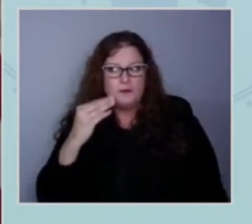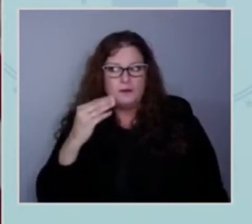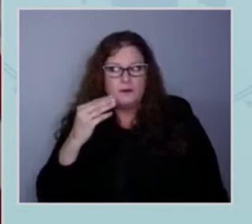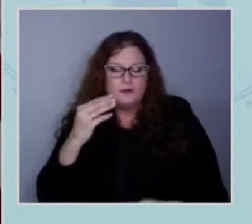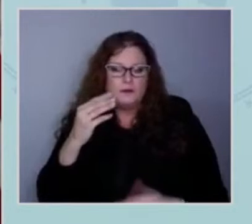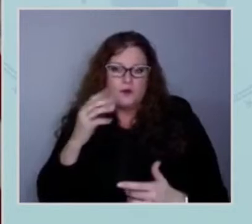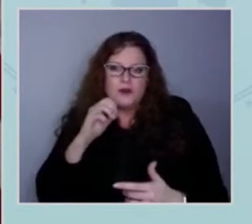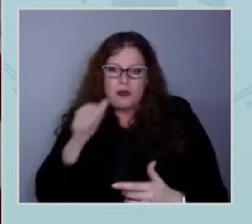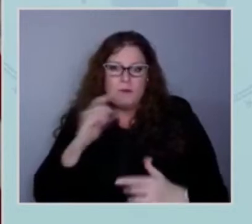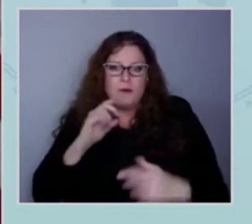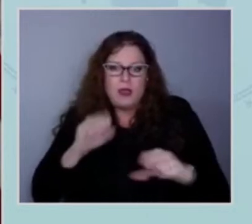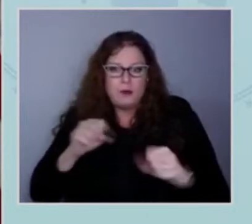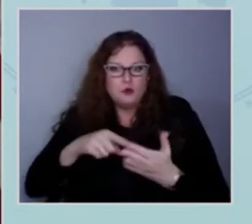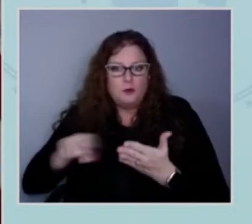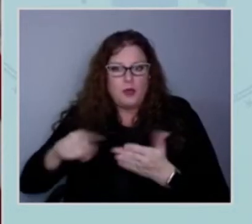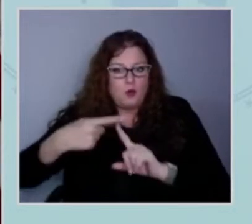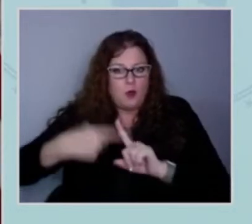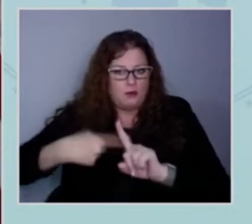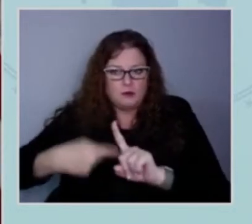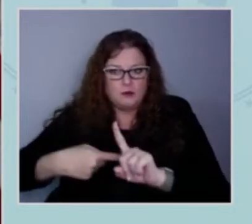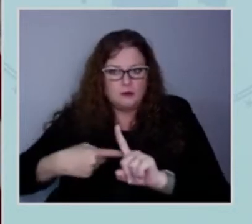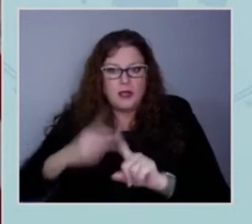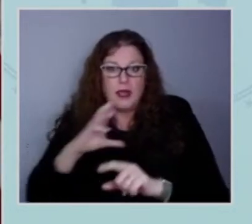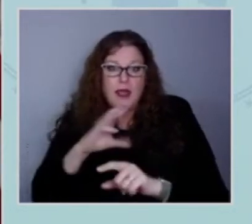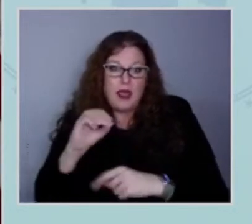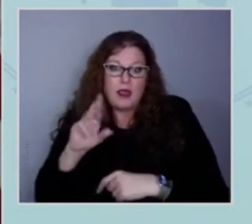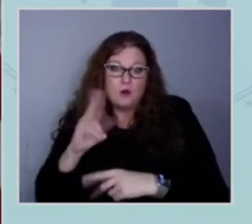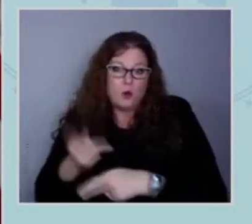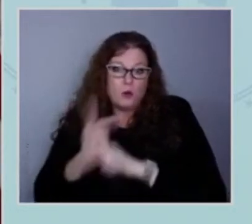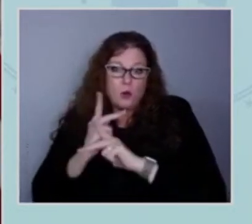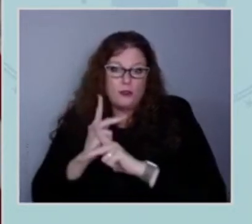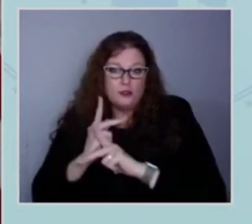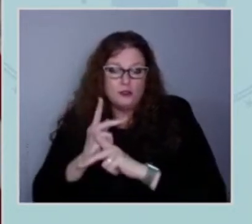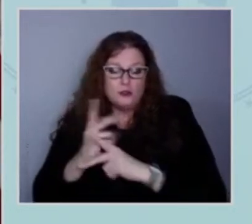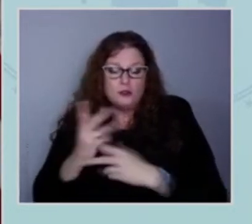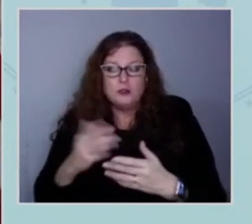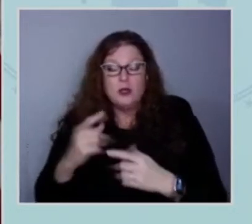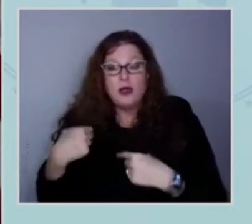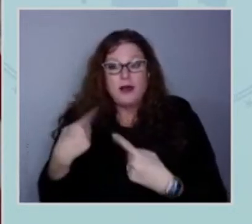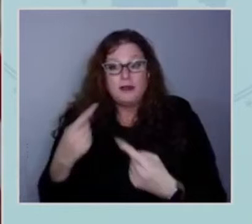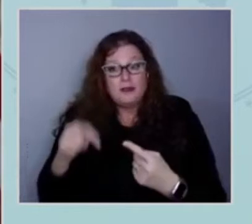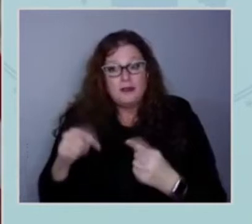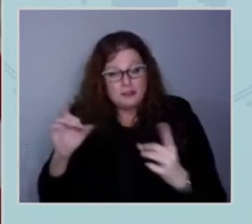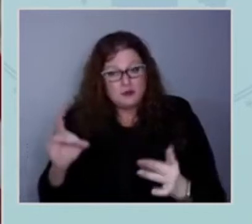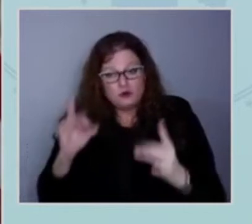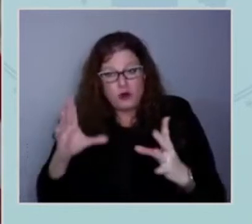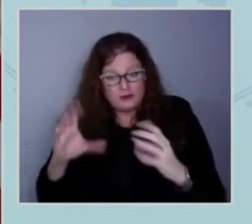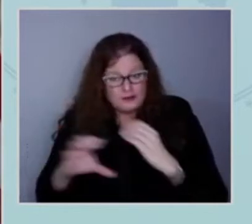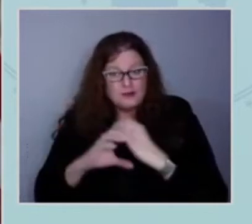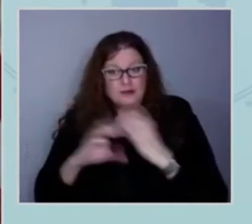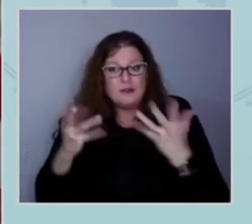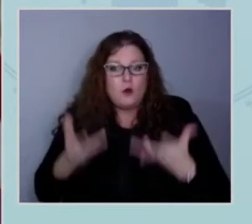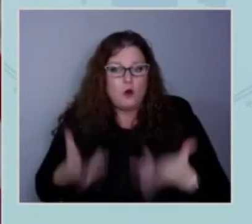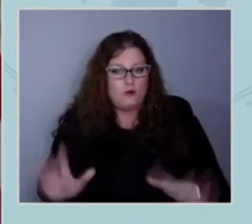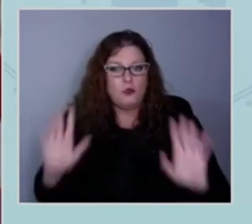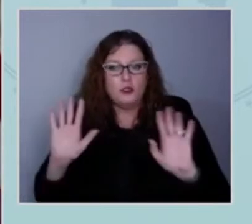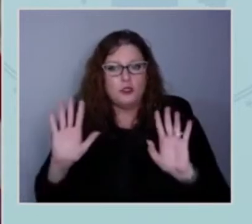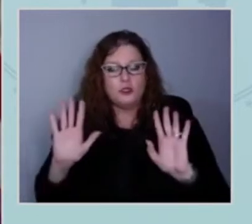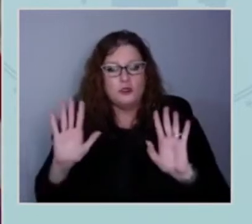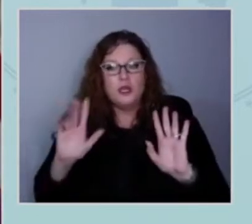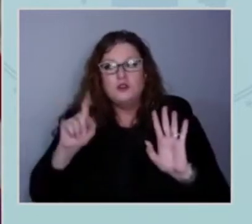apartment or their home for being able to fail to be able to pay their rent and or their